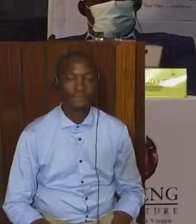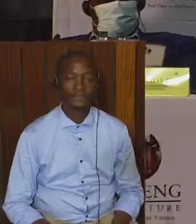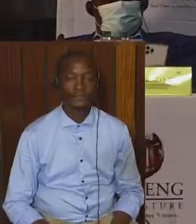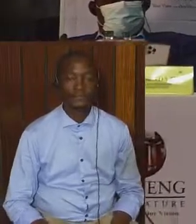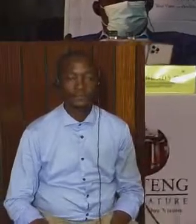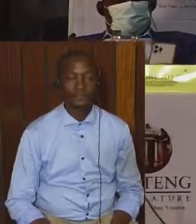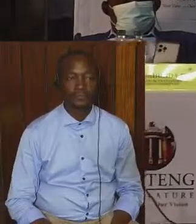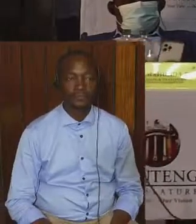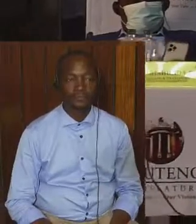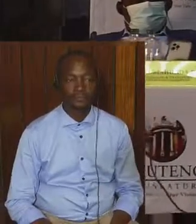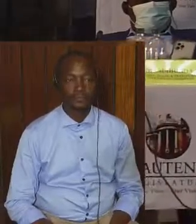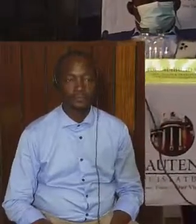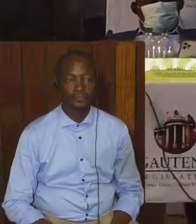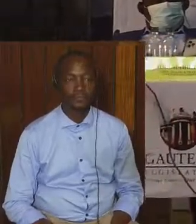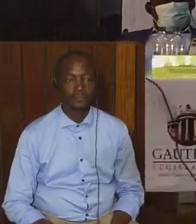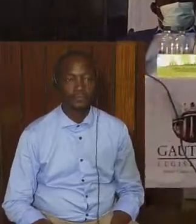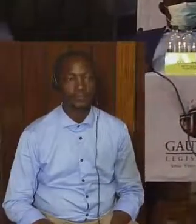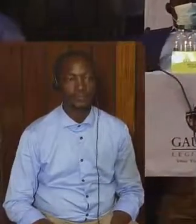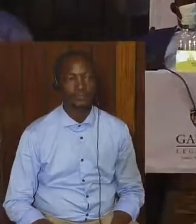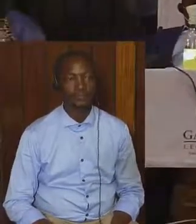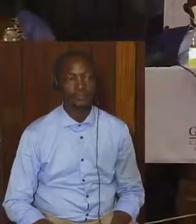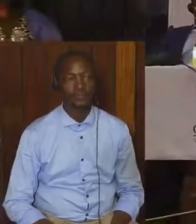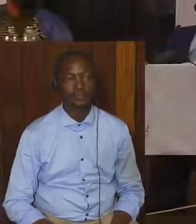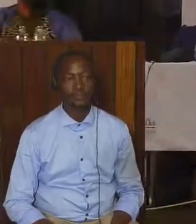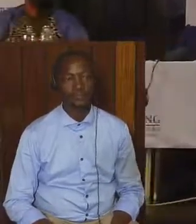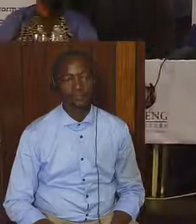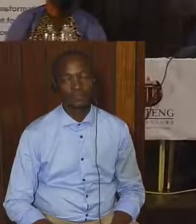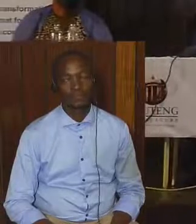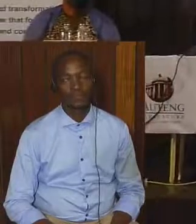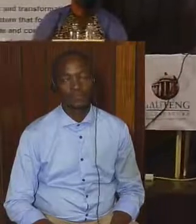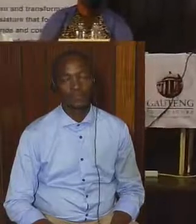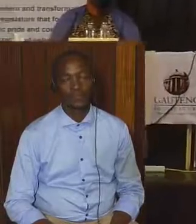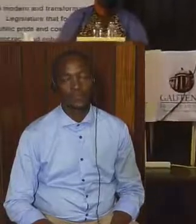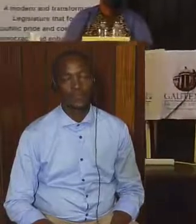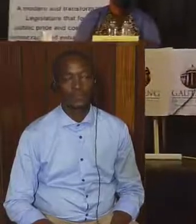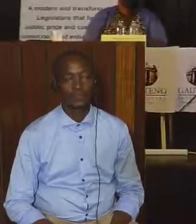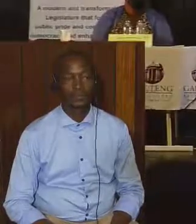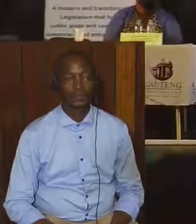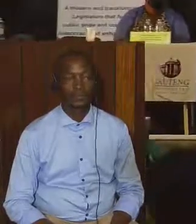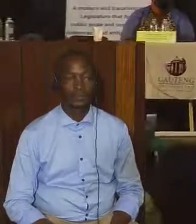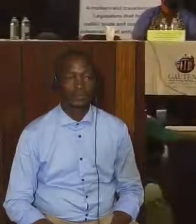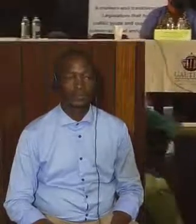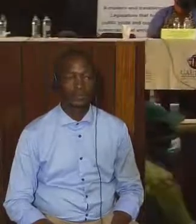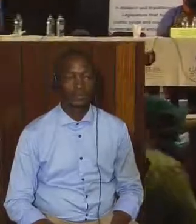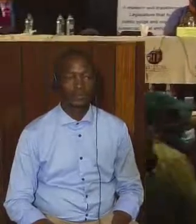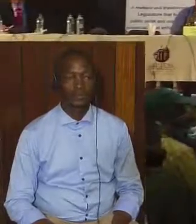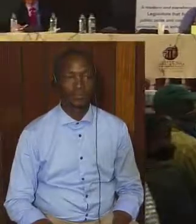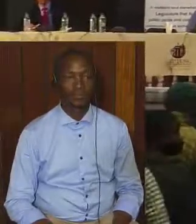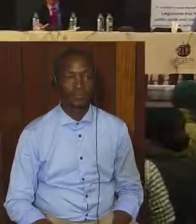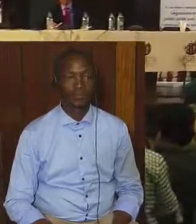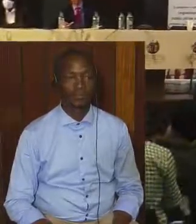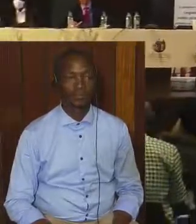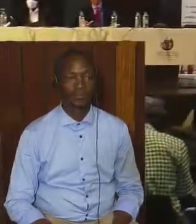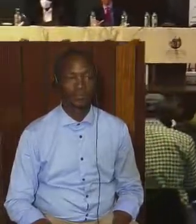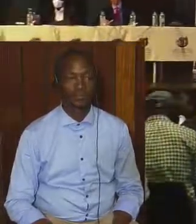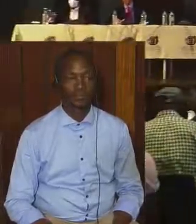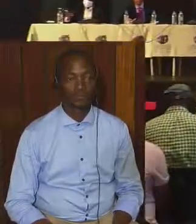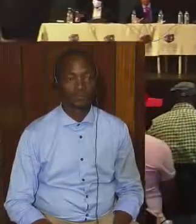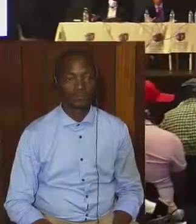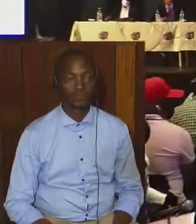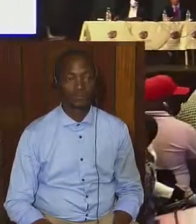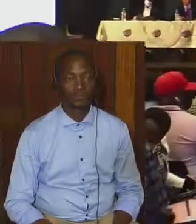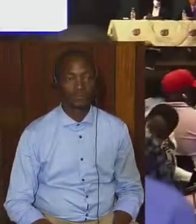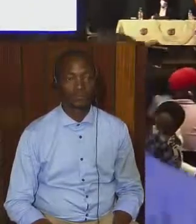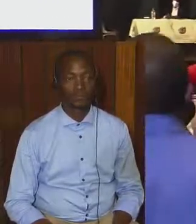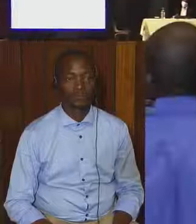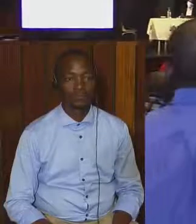There's a person here in the red top, 1. The yellow T-shirt behind, number 2. Next to you